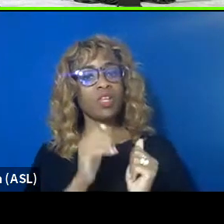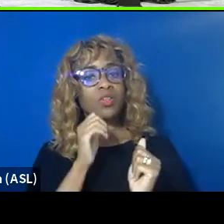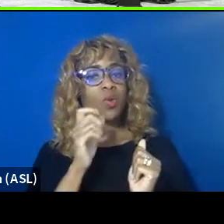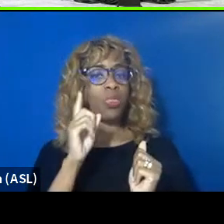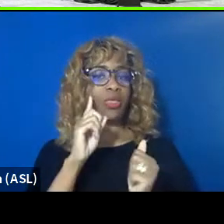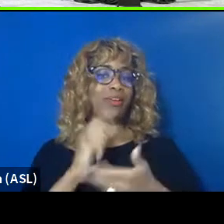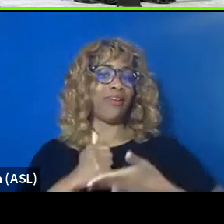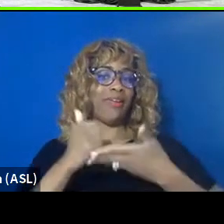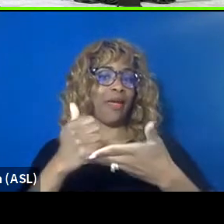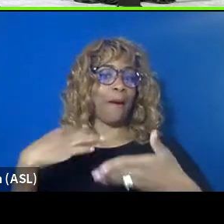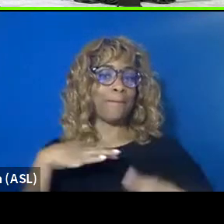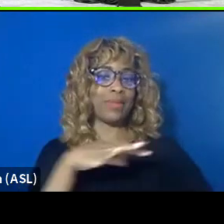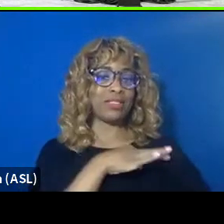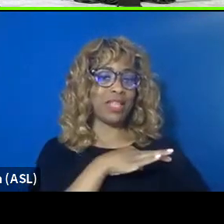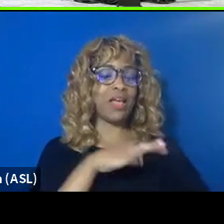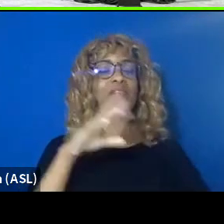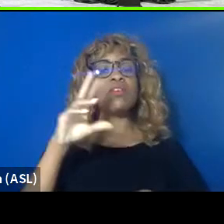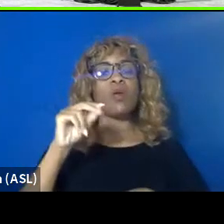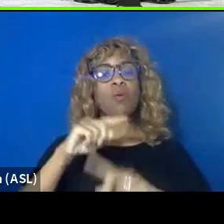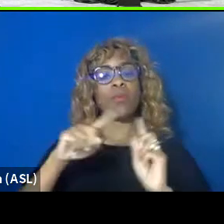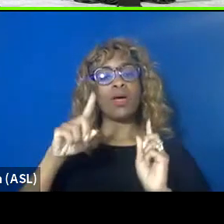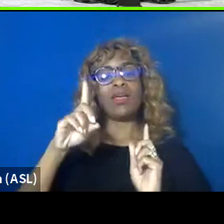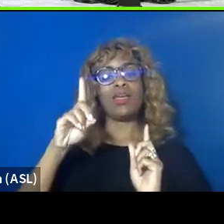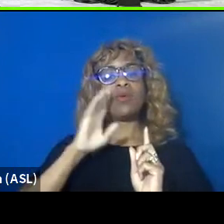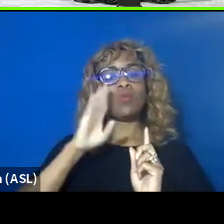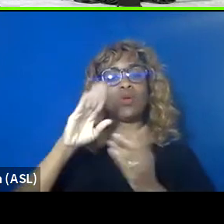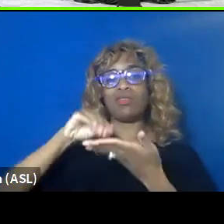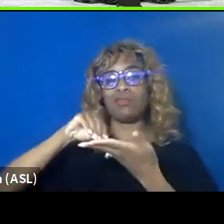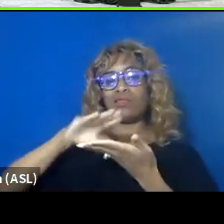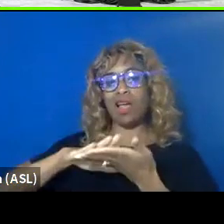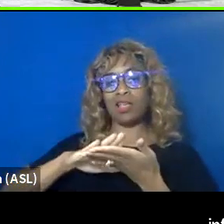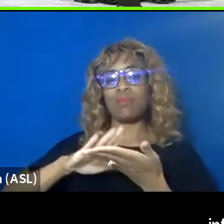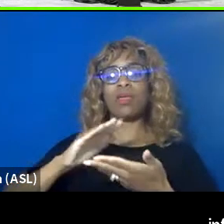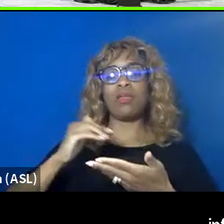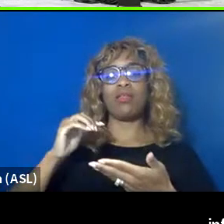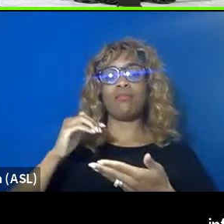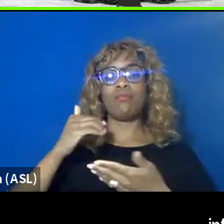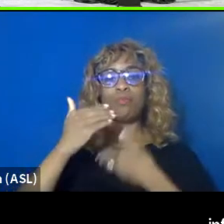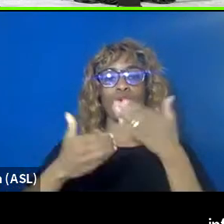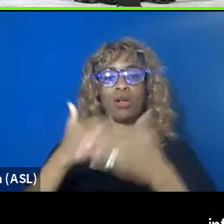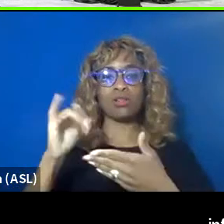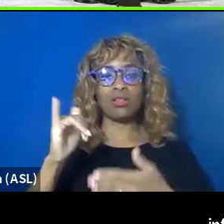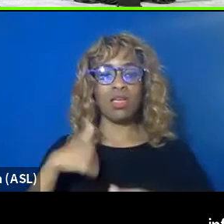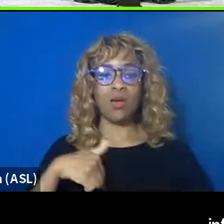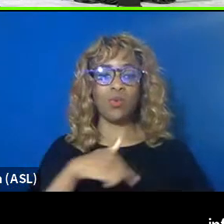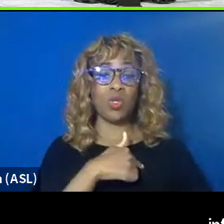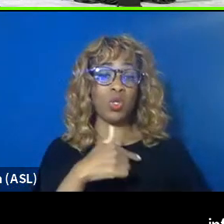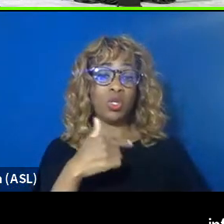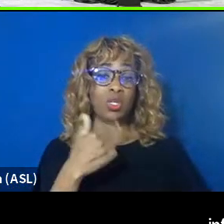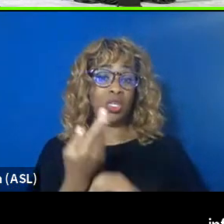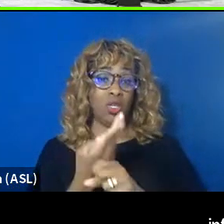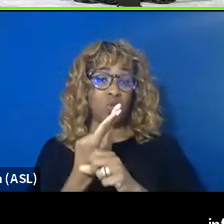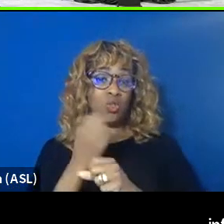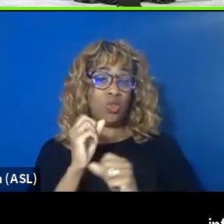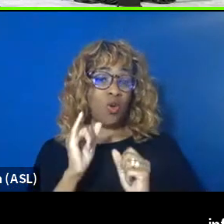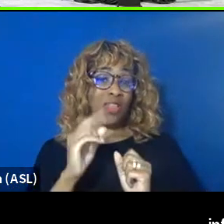the staff. It documents though the process that's being taken. So I think in some respects, that's why I created a